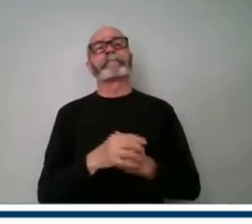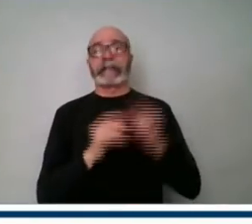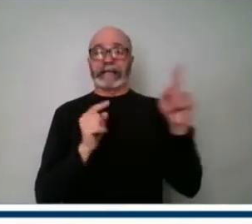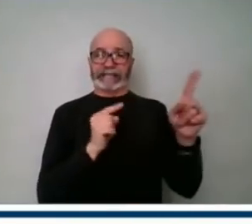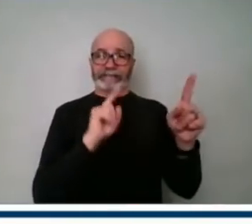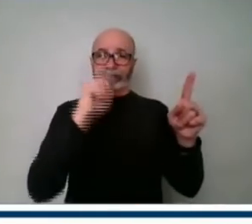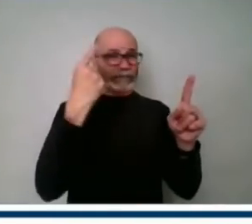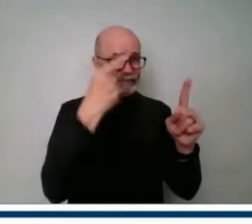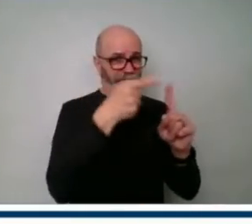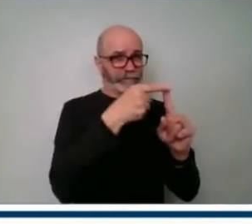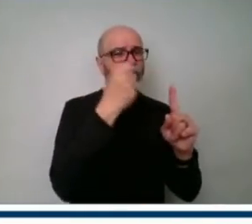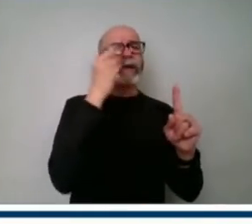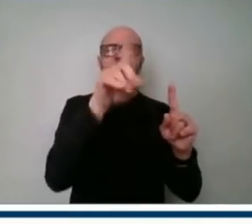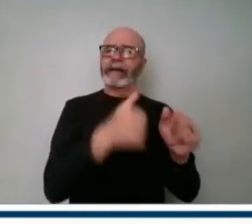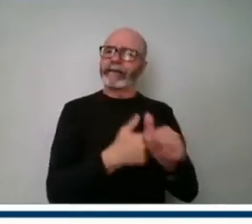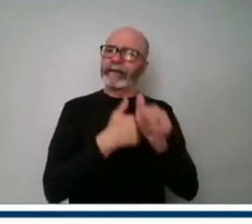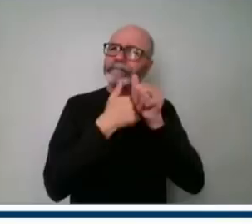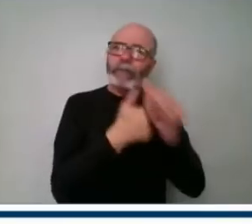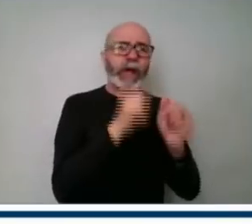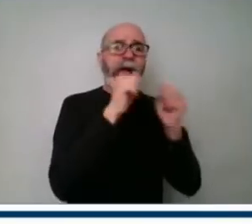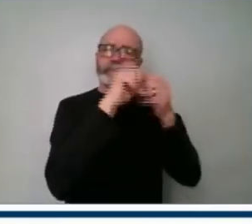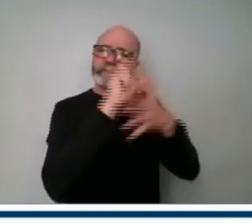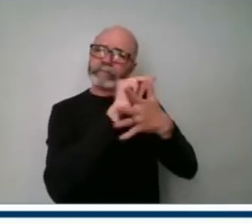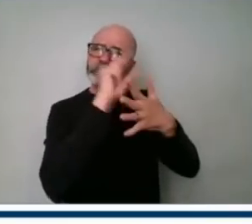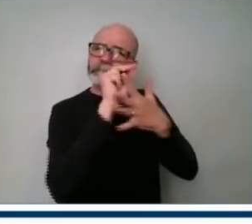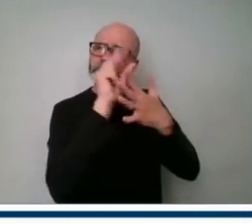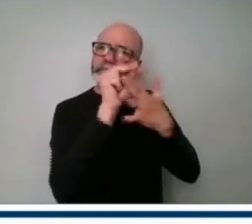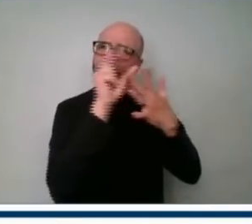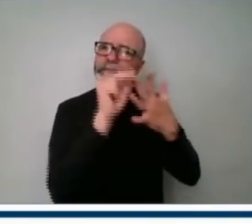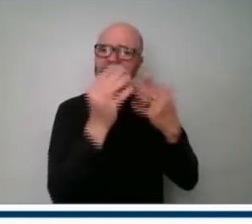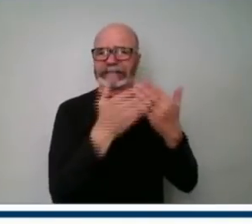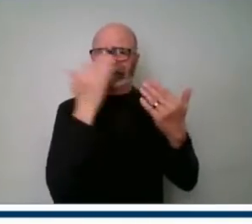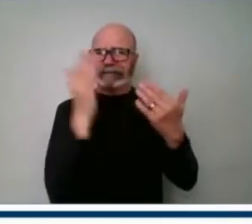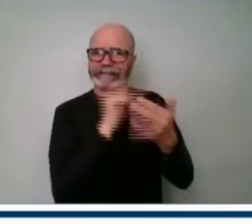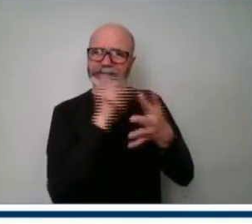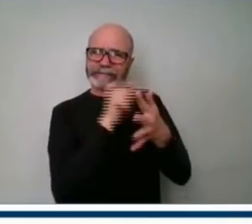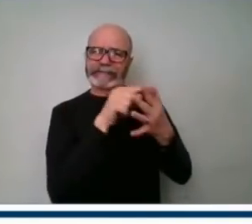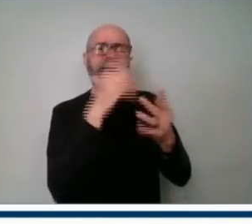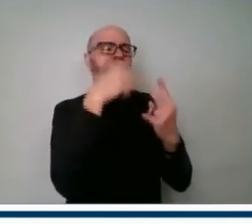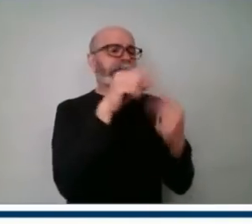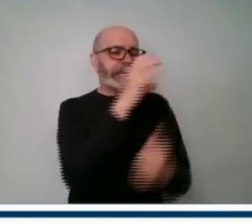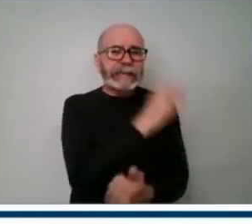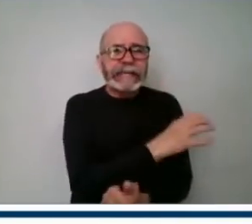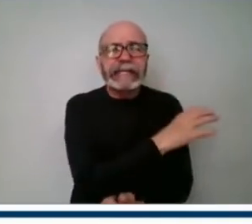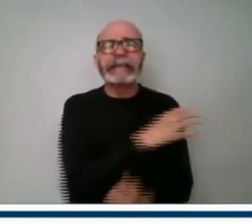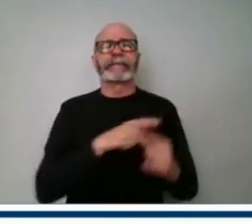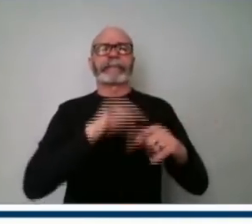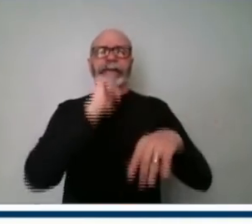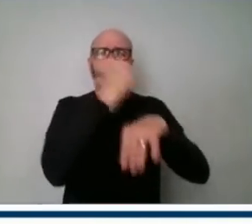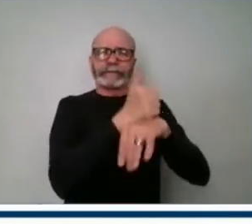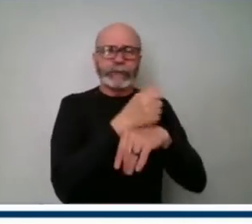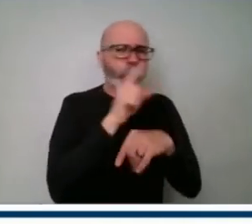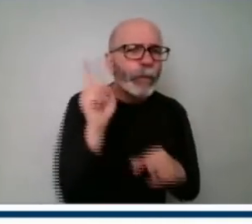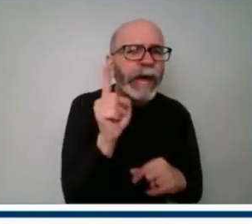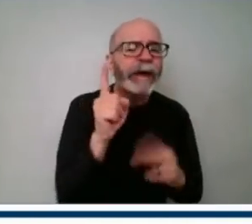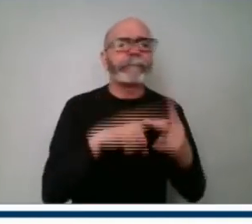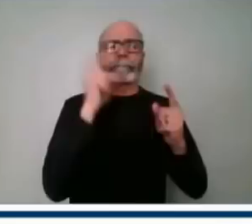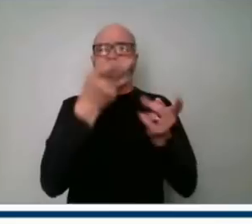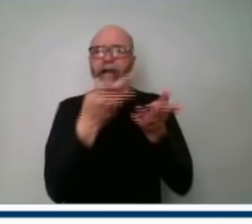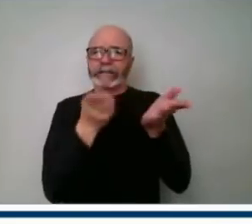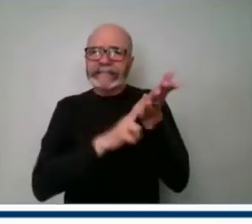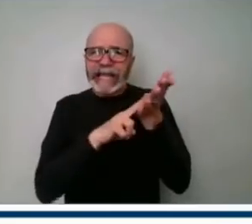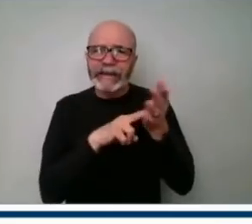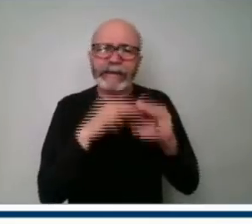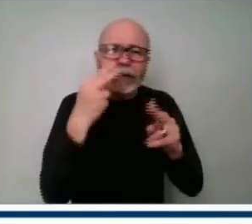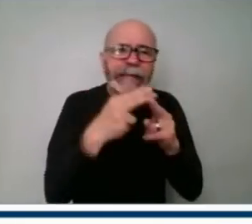to set up different types of clinics. You have to have a registration process that you validate people, whether it's can you